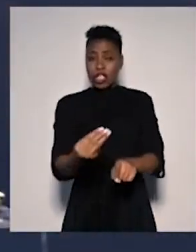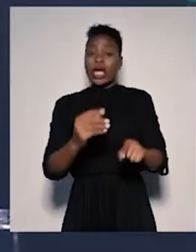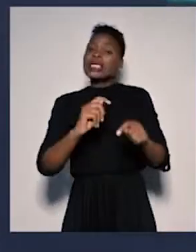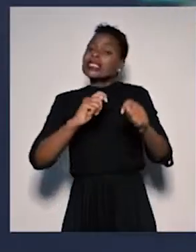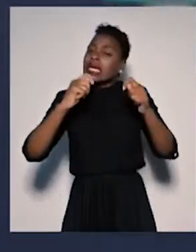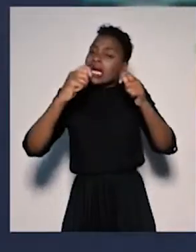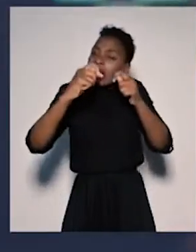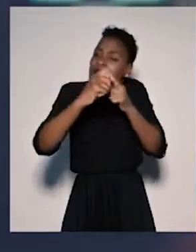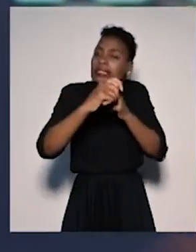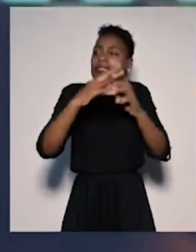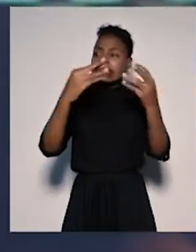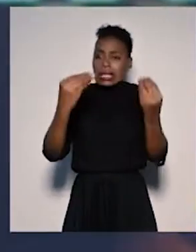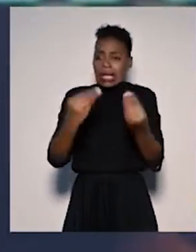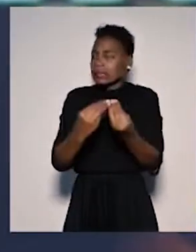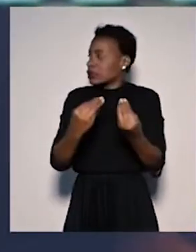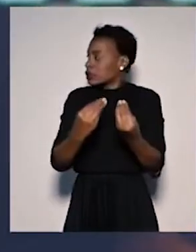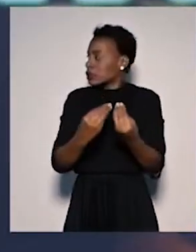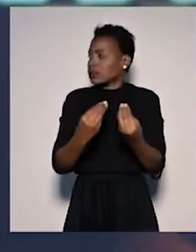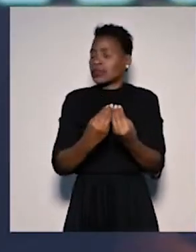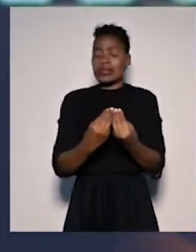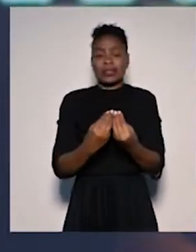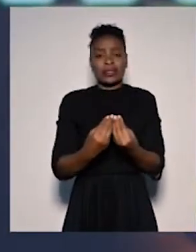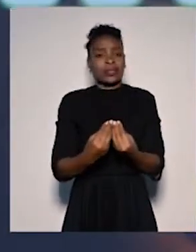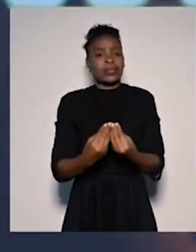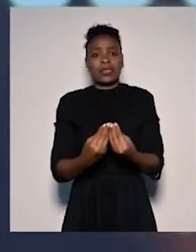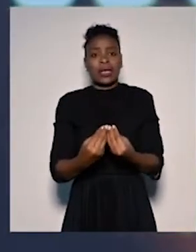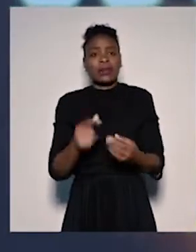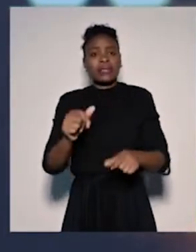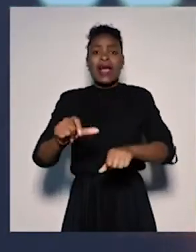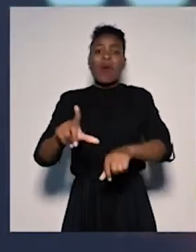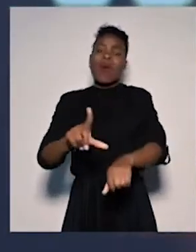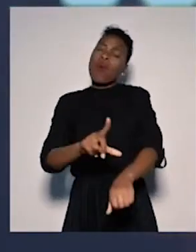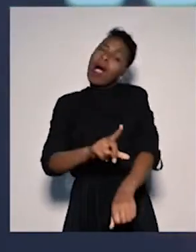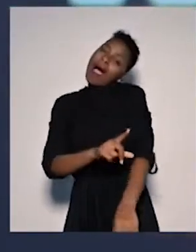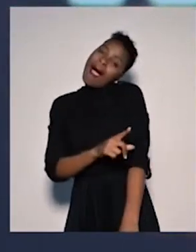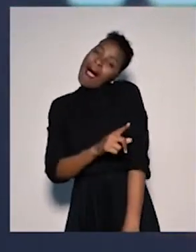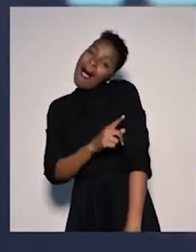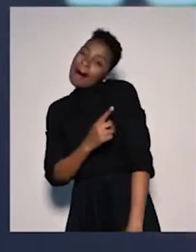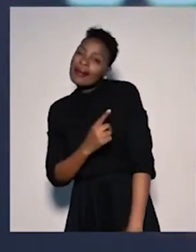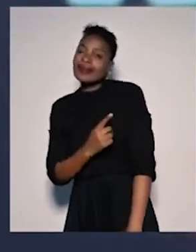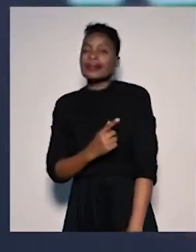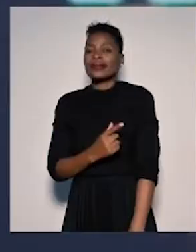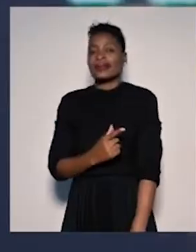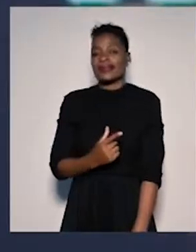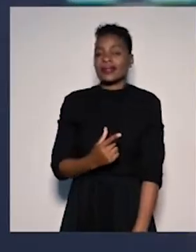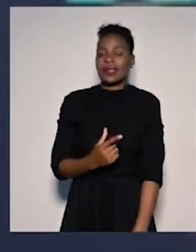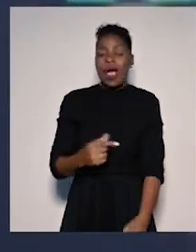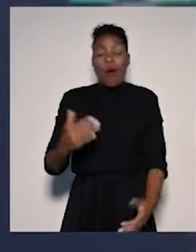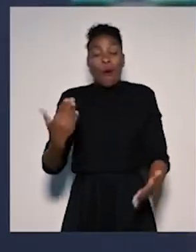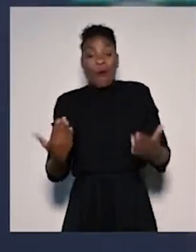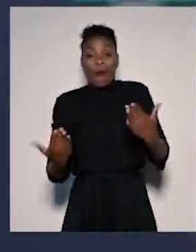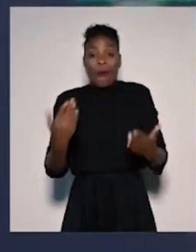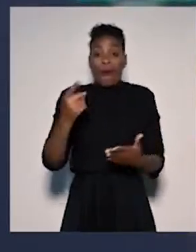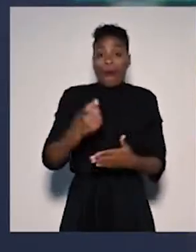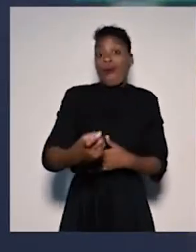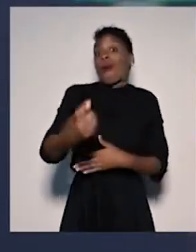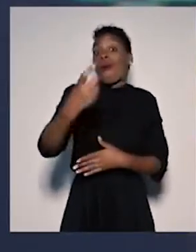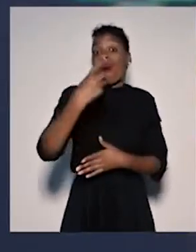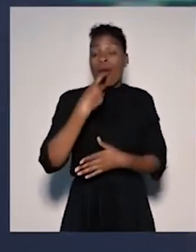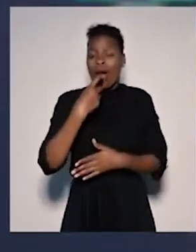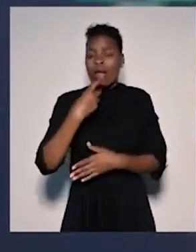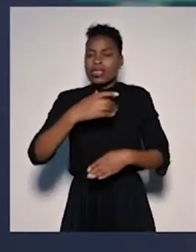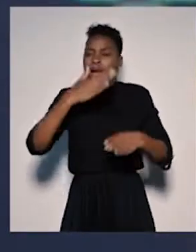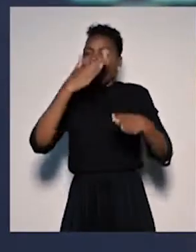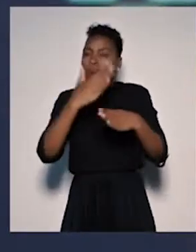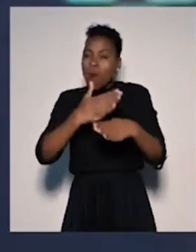change things, it takes a while. To be where you called, and to labor for